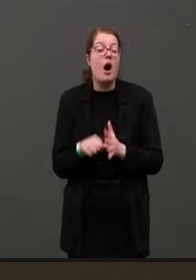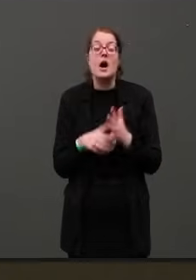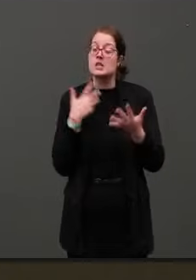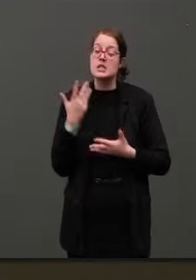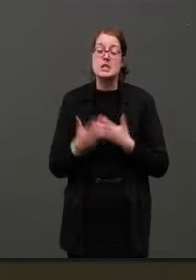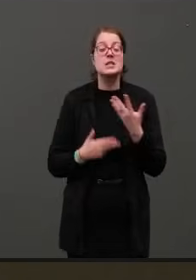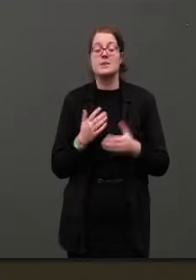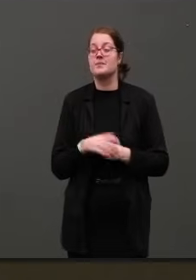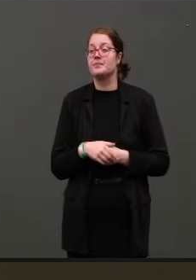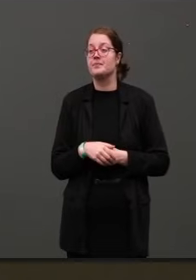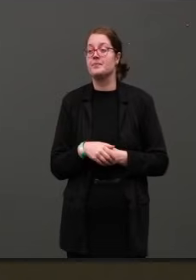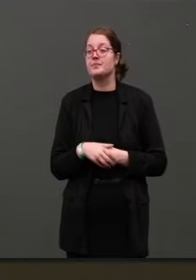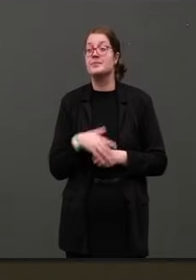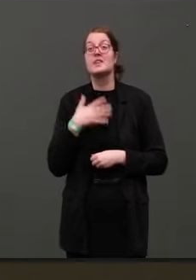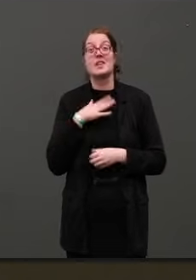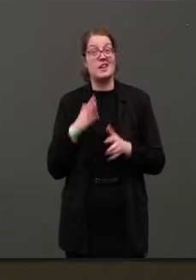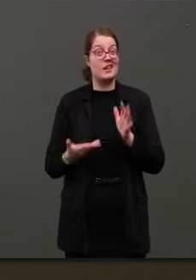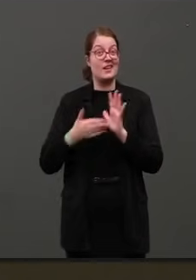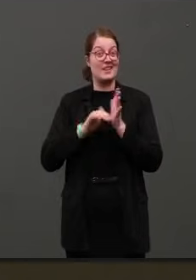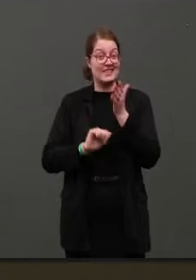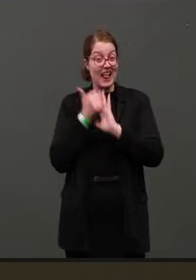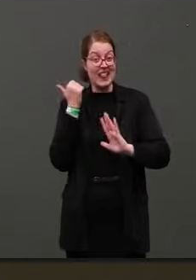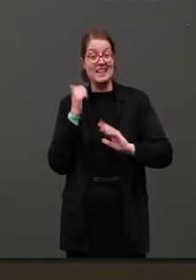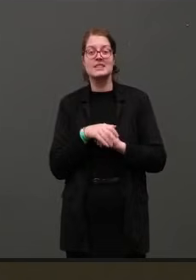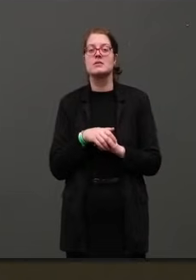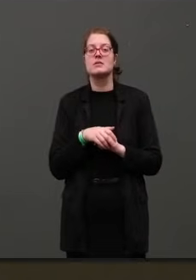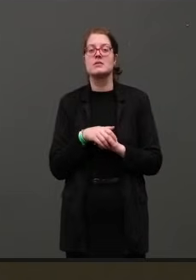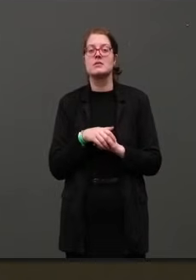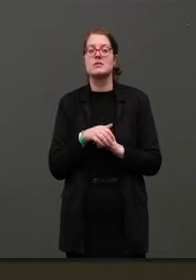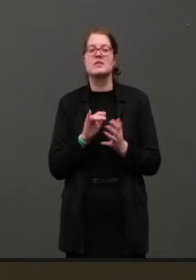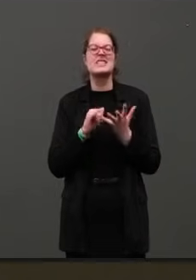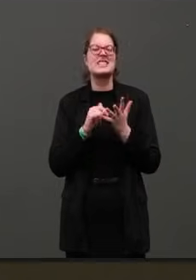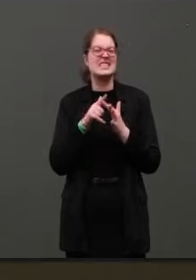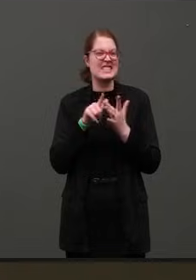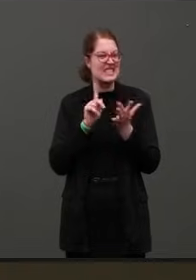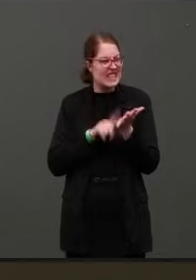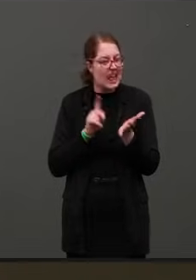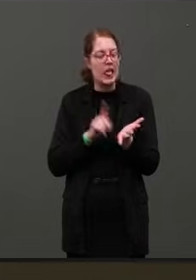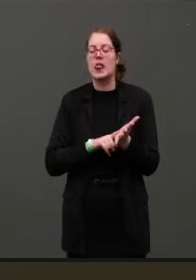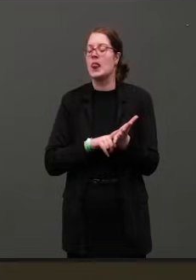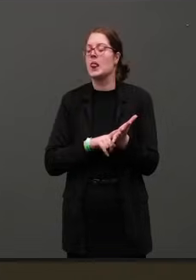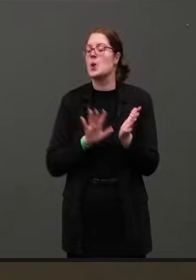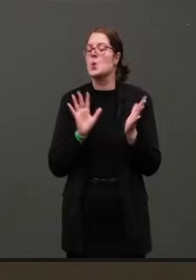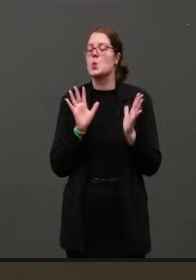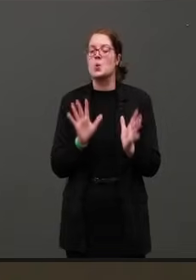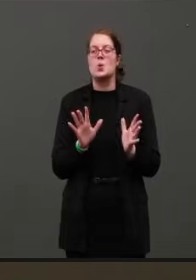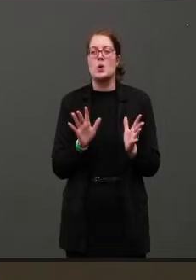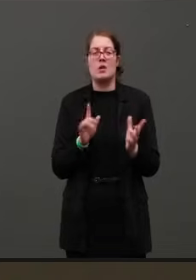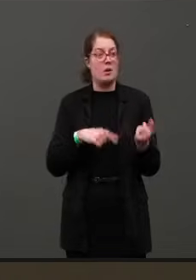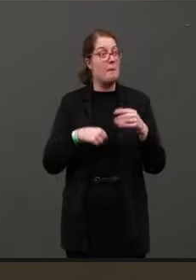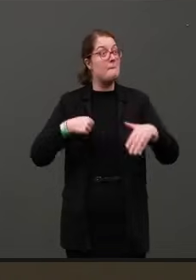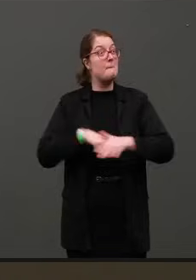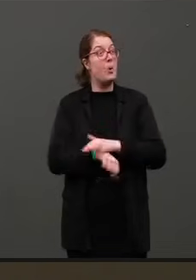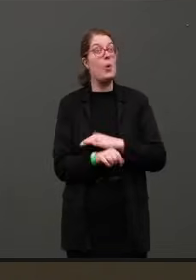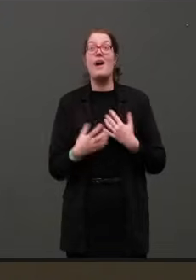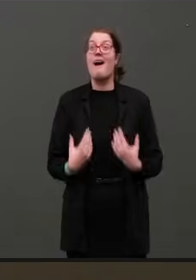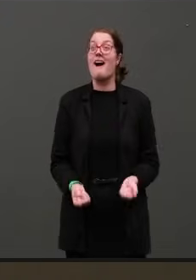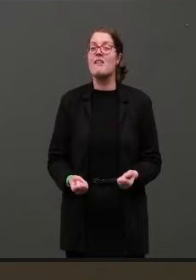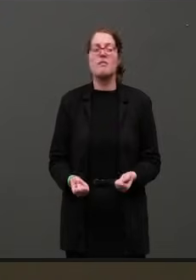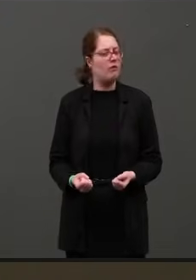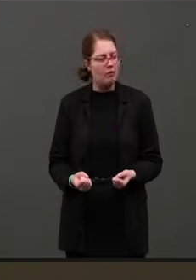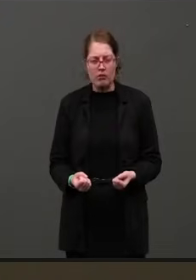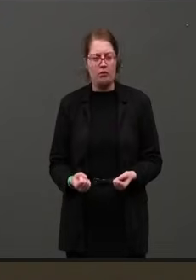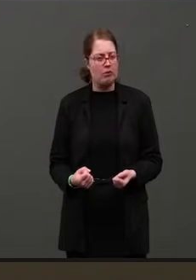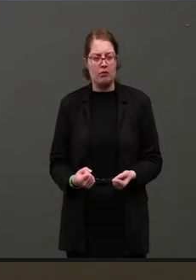addition to talent is skill. And skill is something that none of us are born with. It is something that can only be